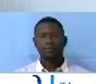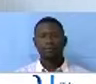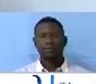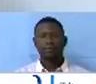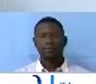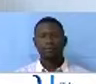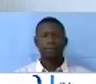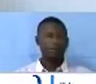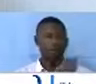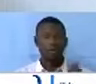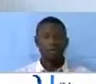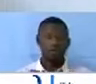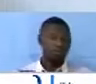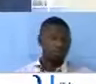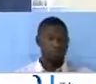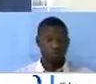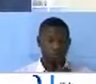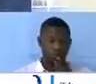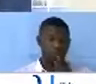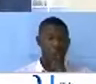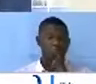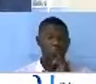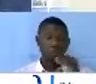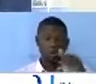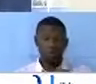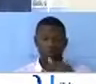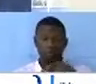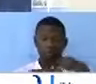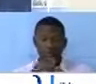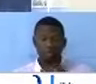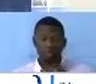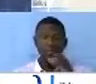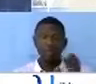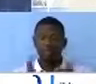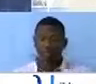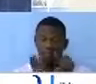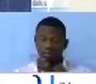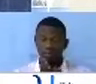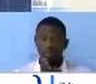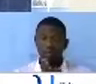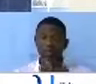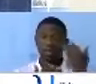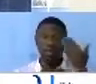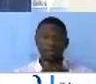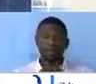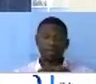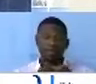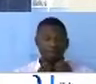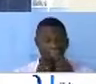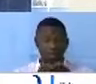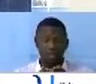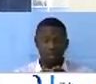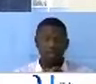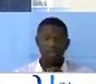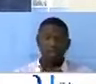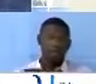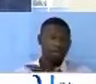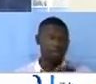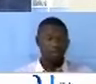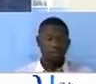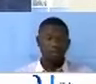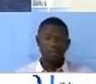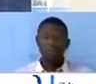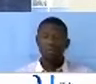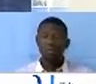none of you who were involved in these investigations ever came out to say that these confessions